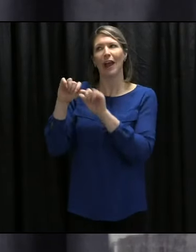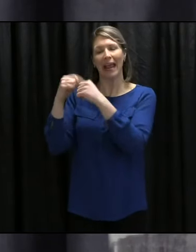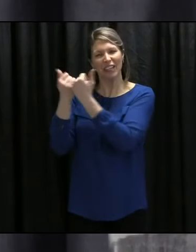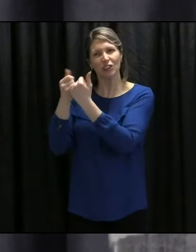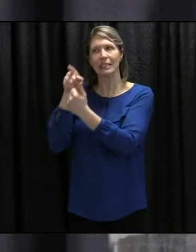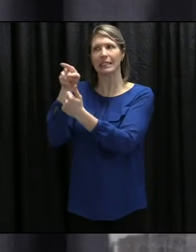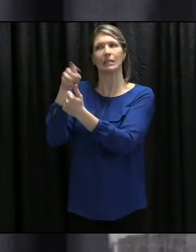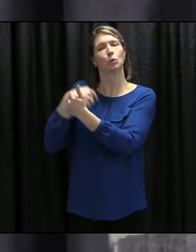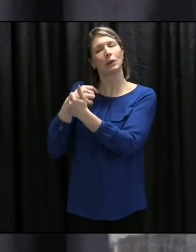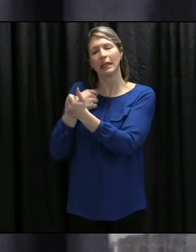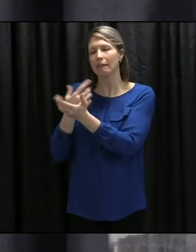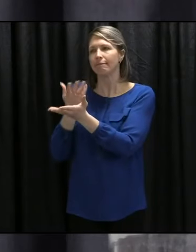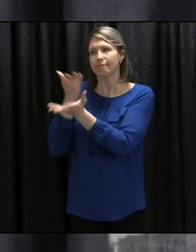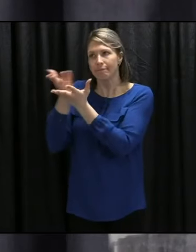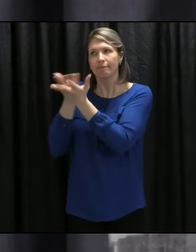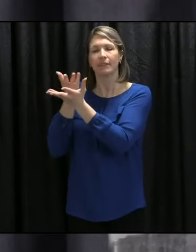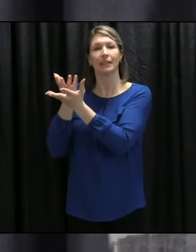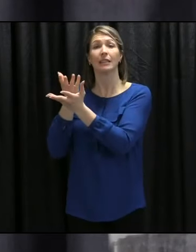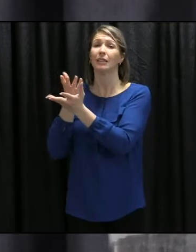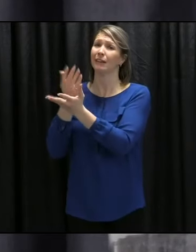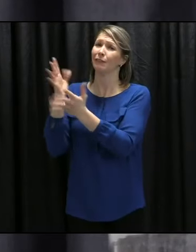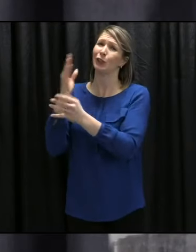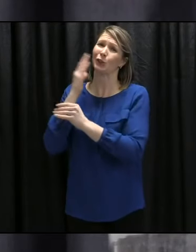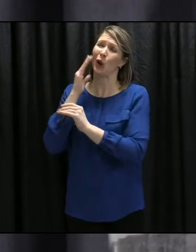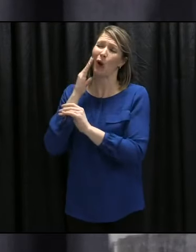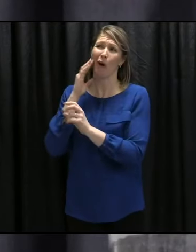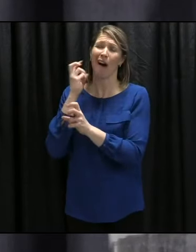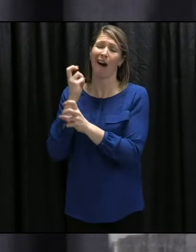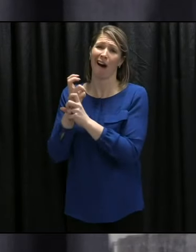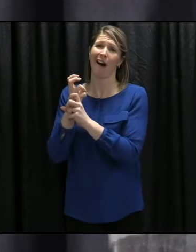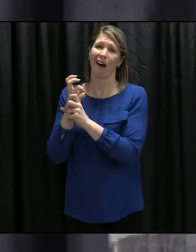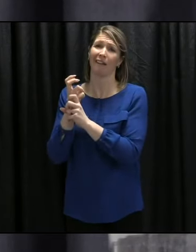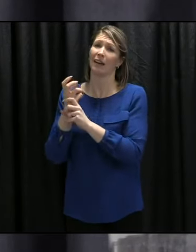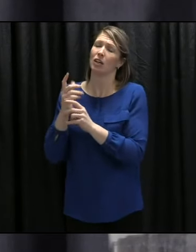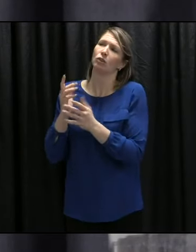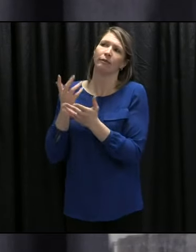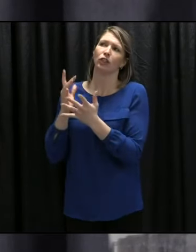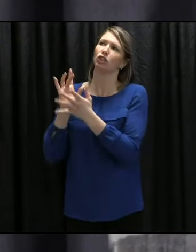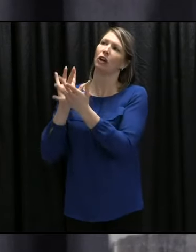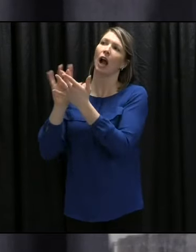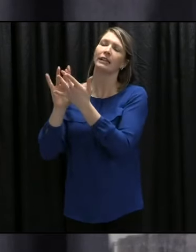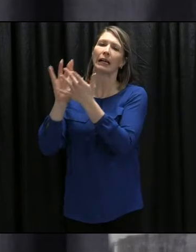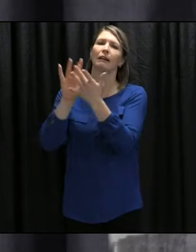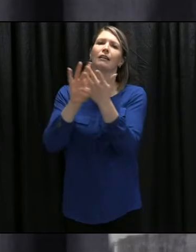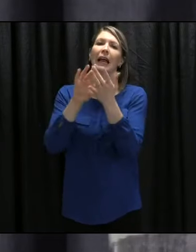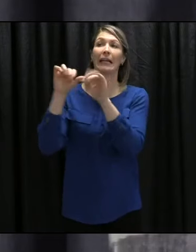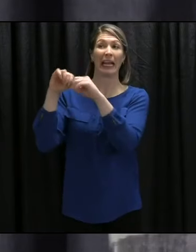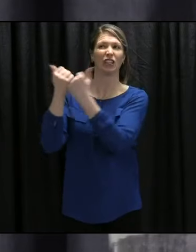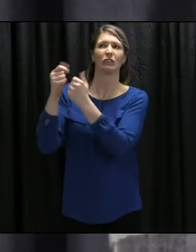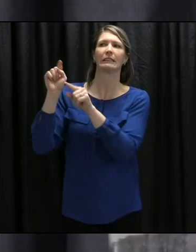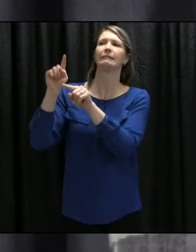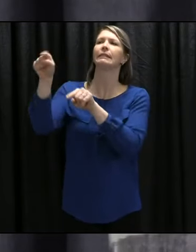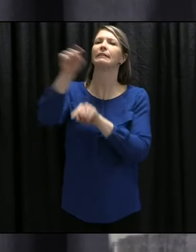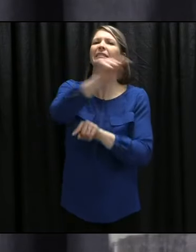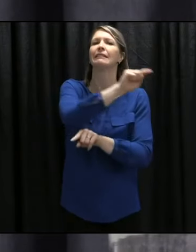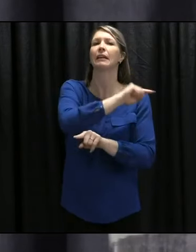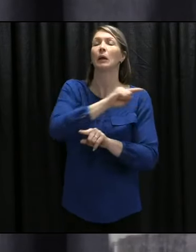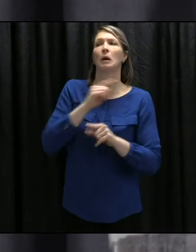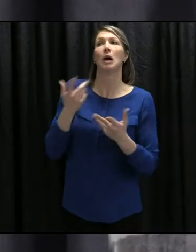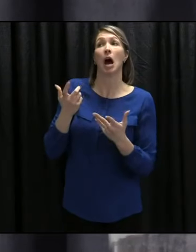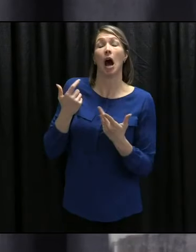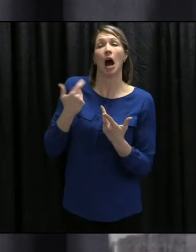support. So it's going to be a real challenge, and we've started working on that, but it's going to be quite a lengthy process, and it worries